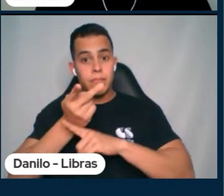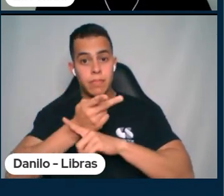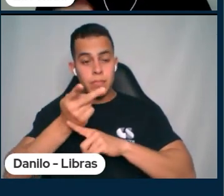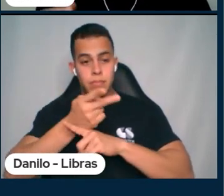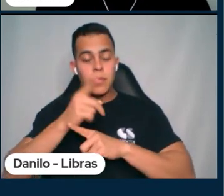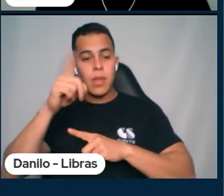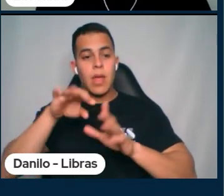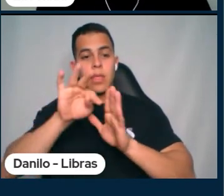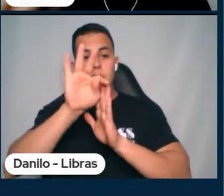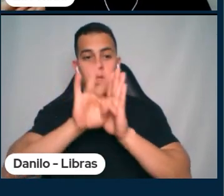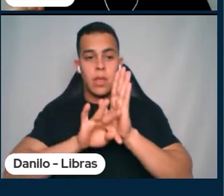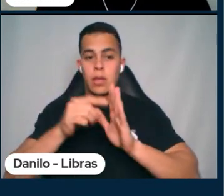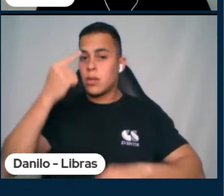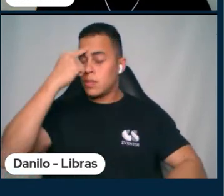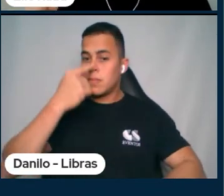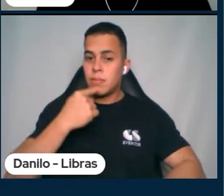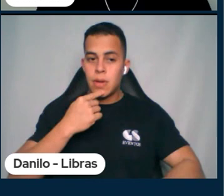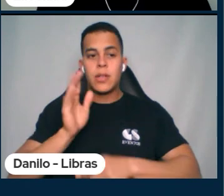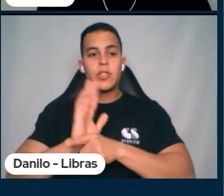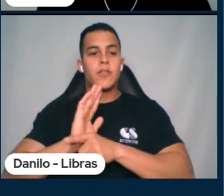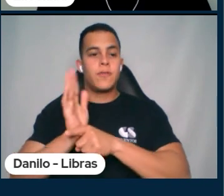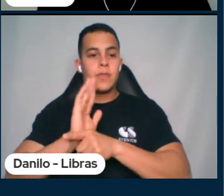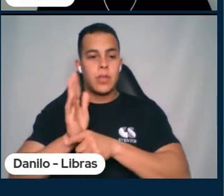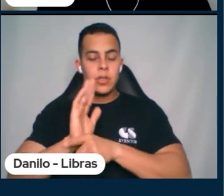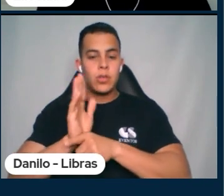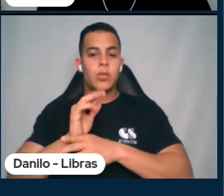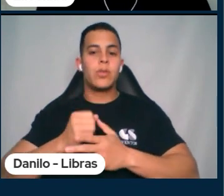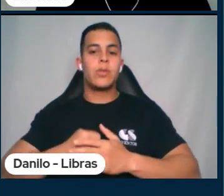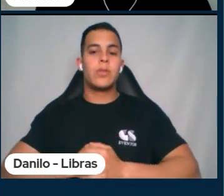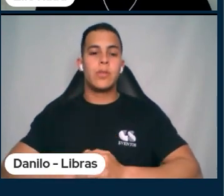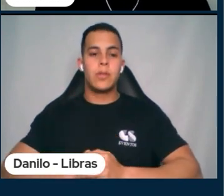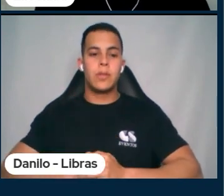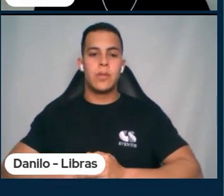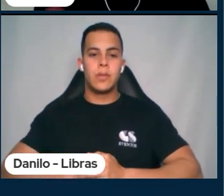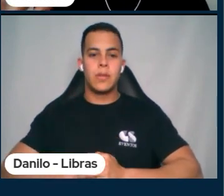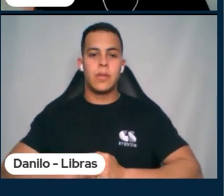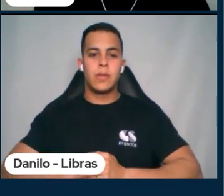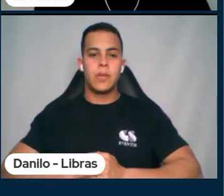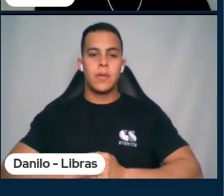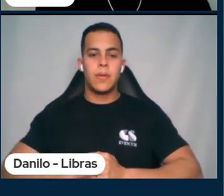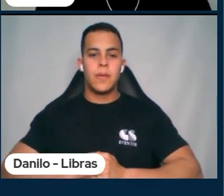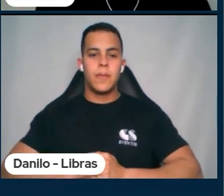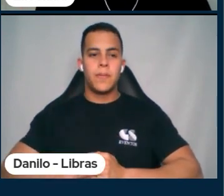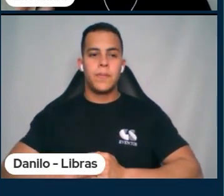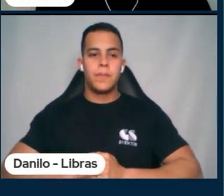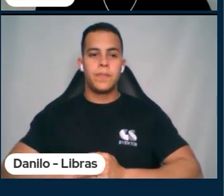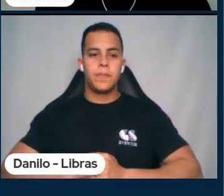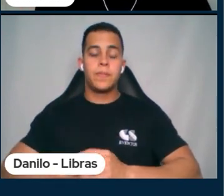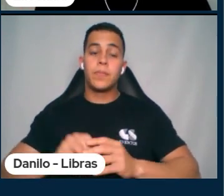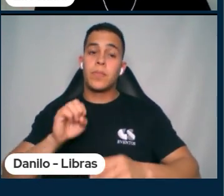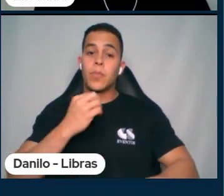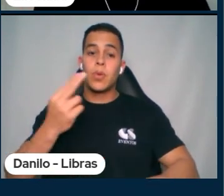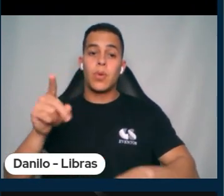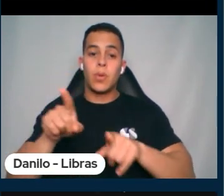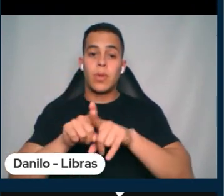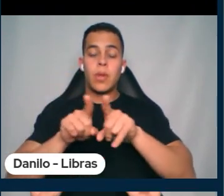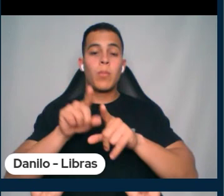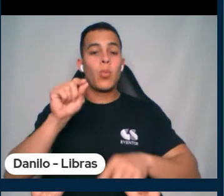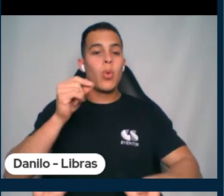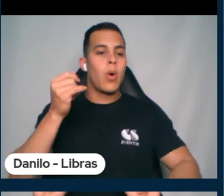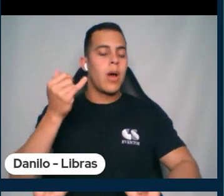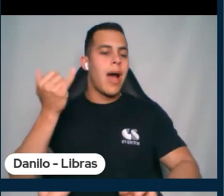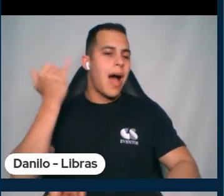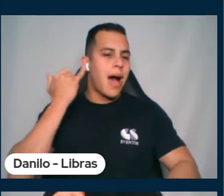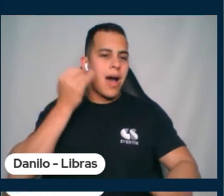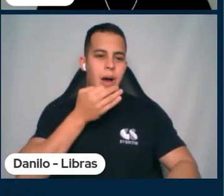same time of a text and an image, or a text and a video, or a text and